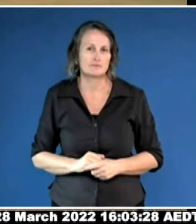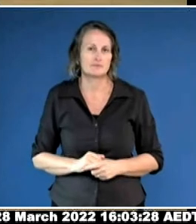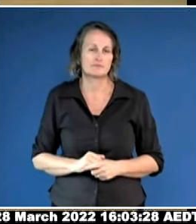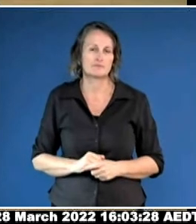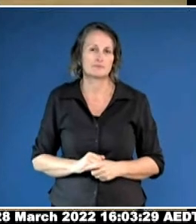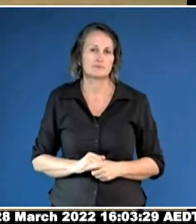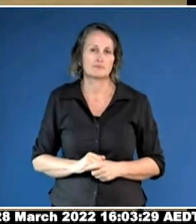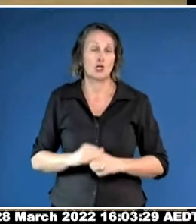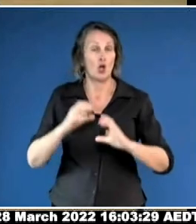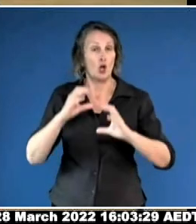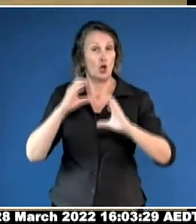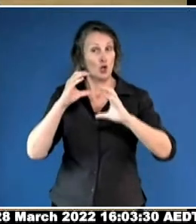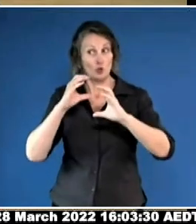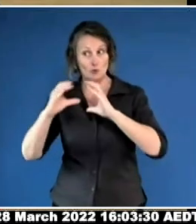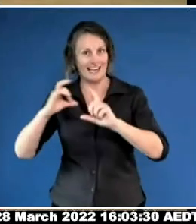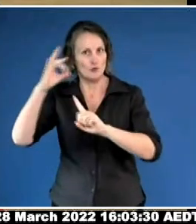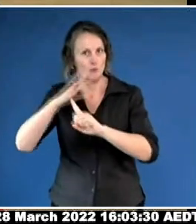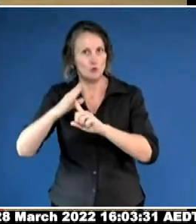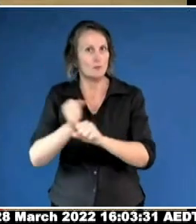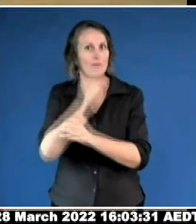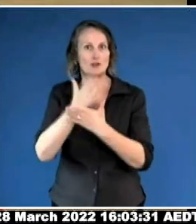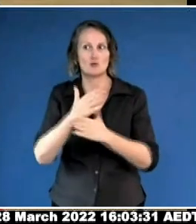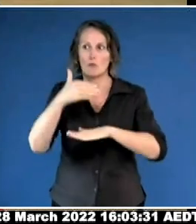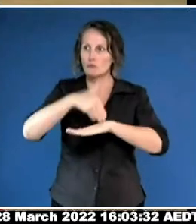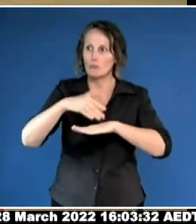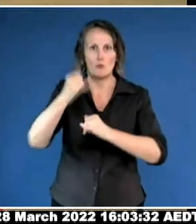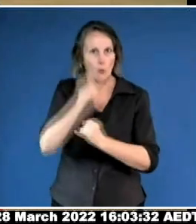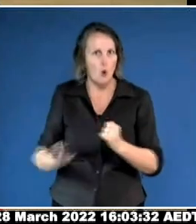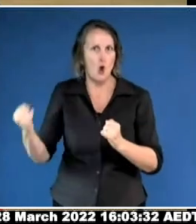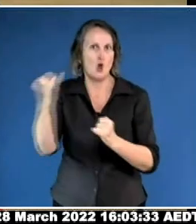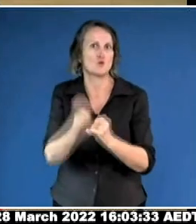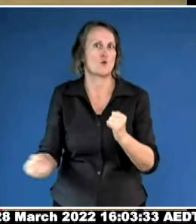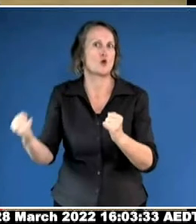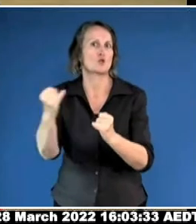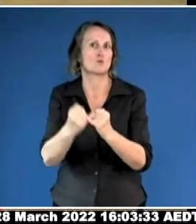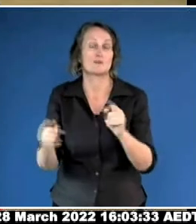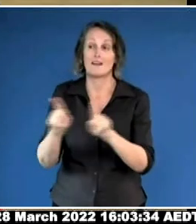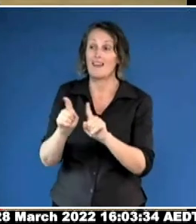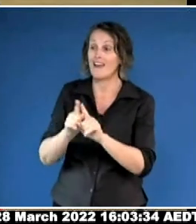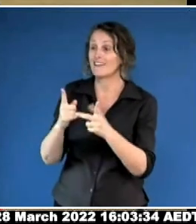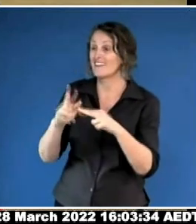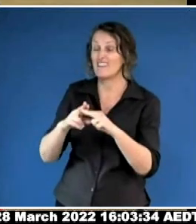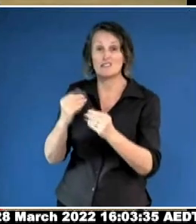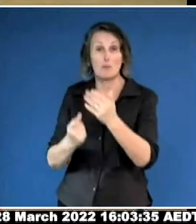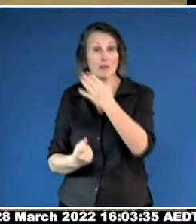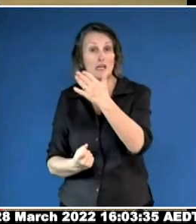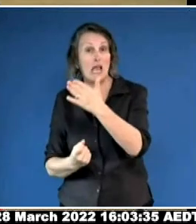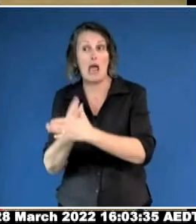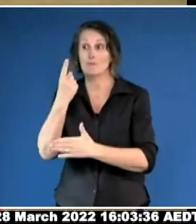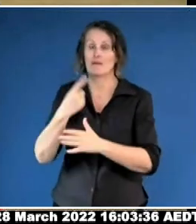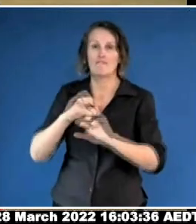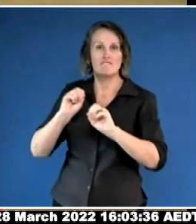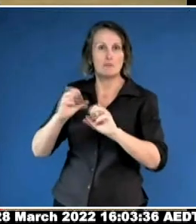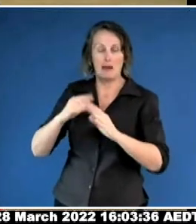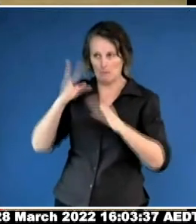De-escalation communication is very important in the sector. When an issue has triggered a trauma memory, feedback can be delivered in an aggressive tone, and